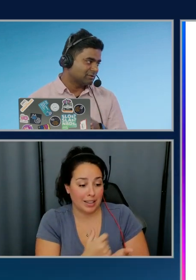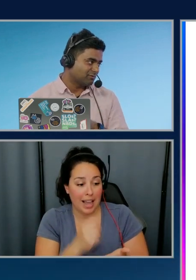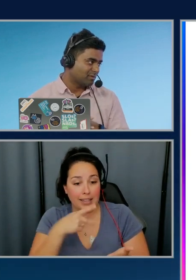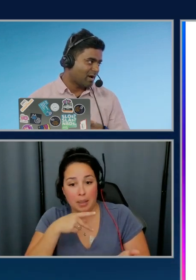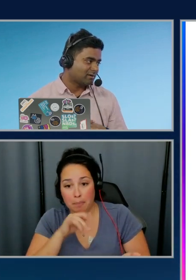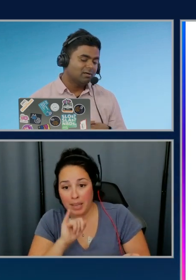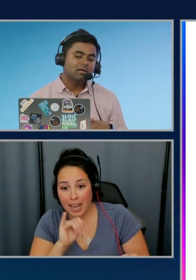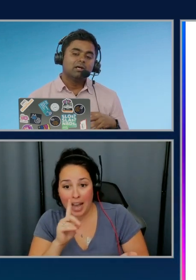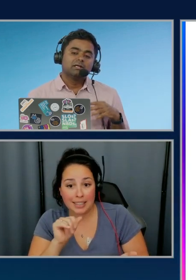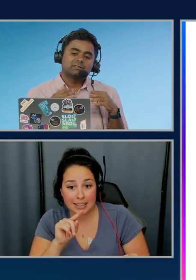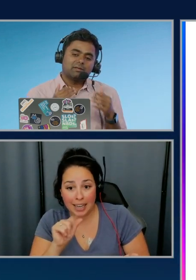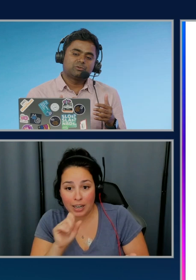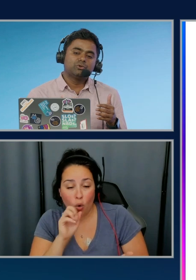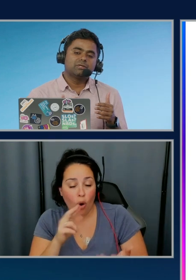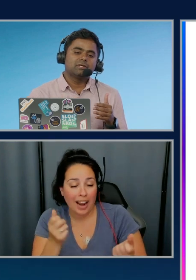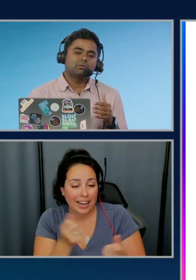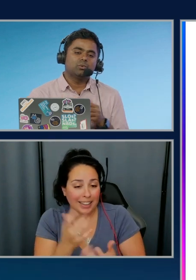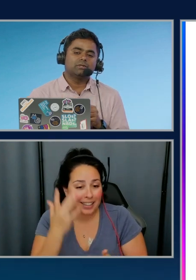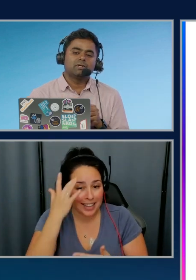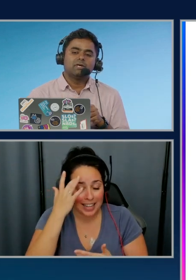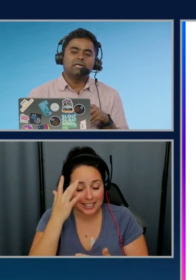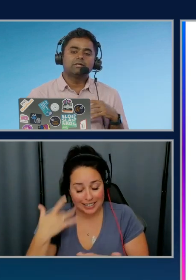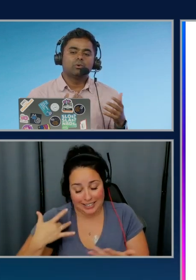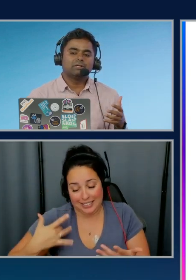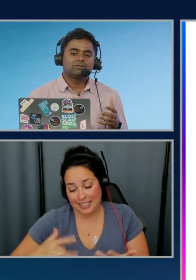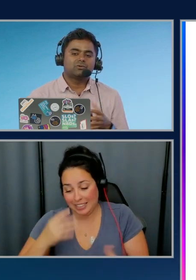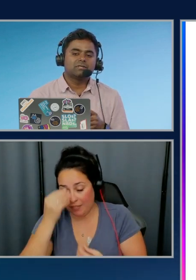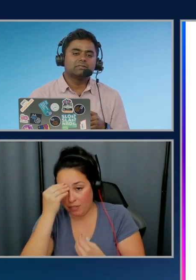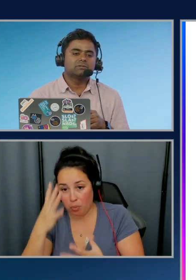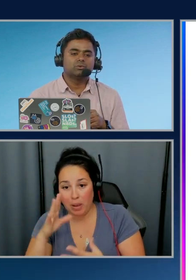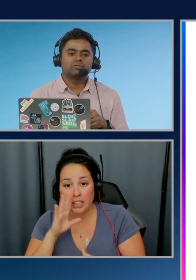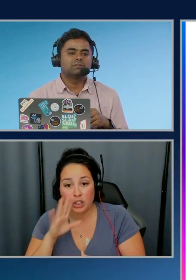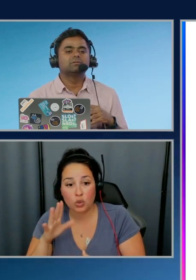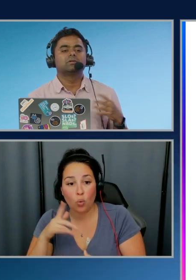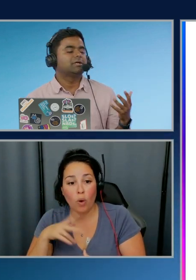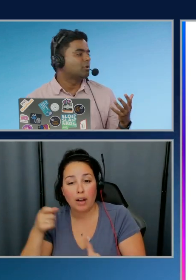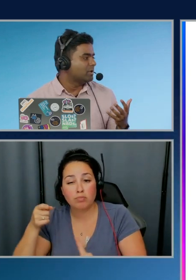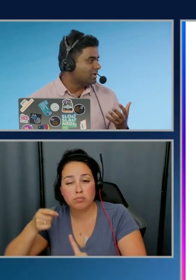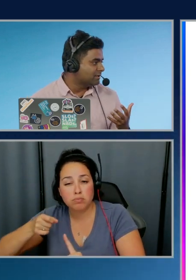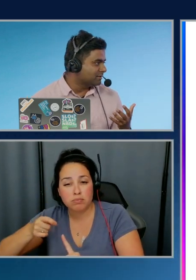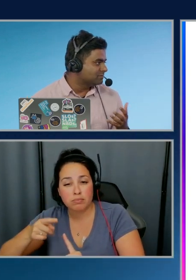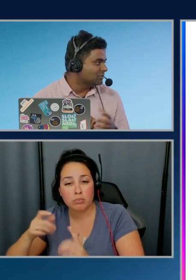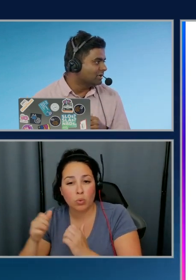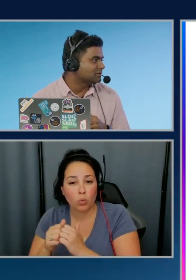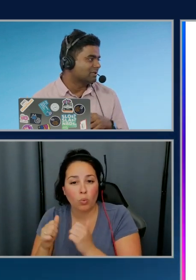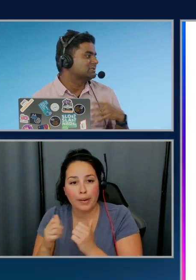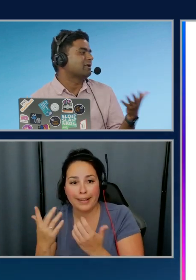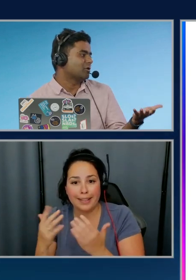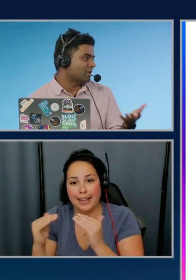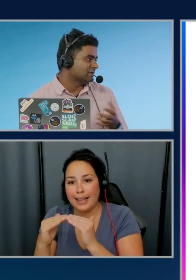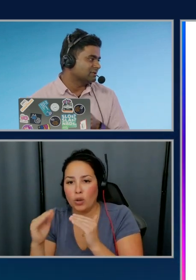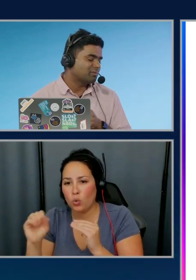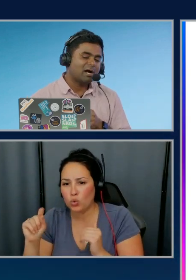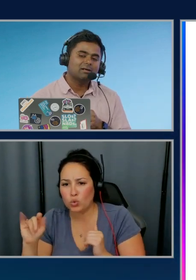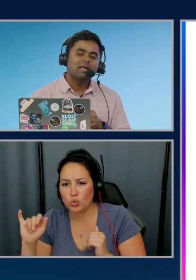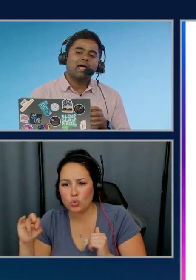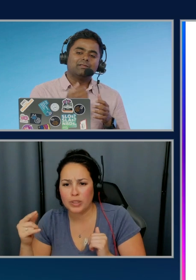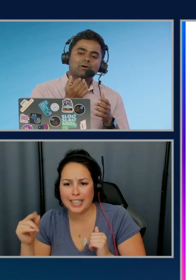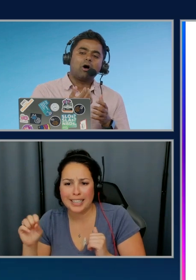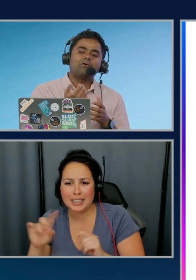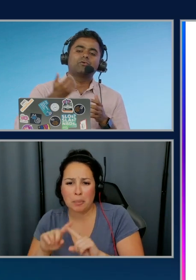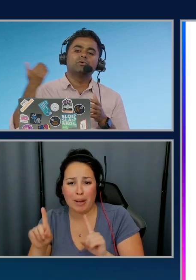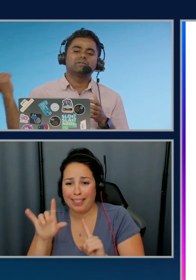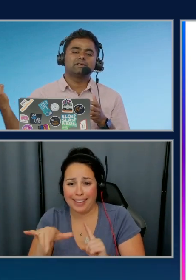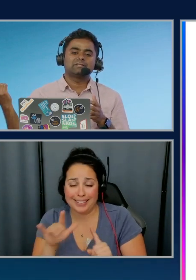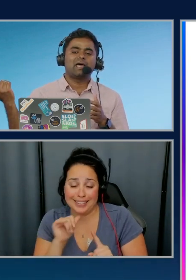that is sensitive for that matter, substituting it with equivalent strings which really don't mean anything, right? So that's the anonymization part. And